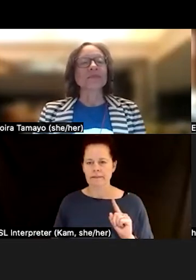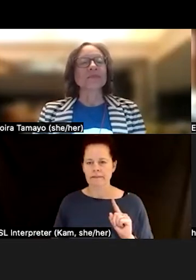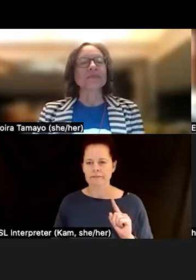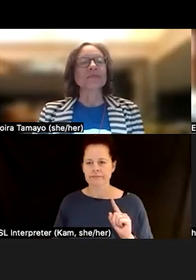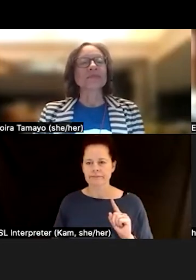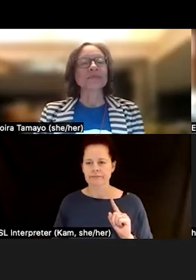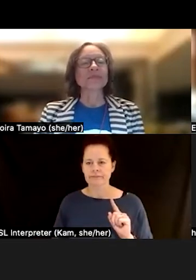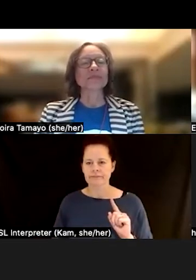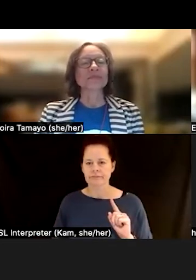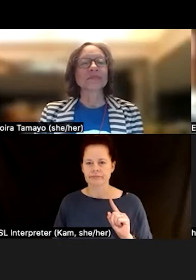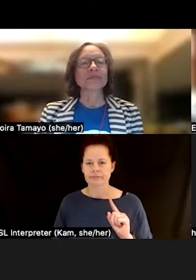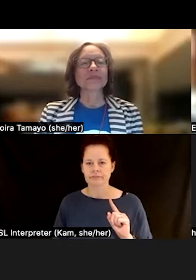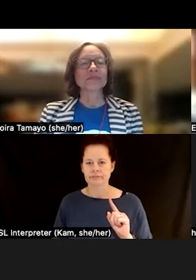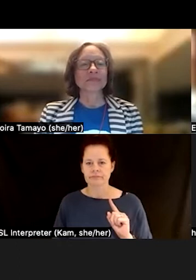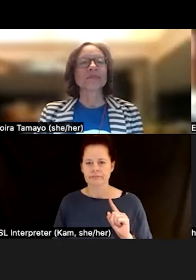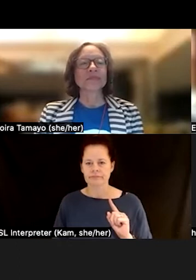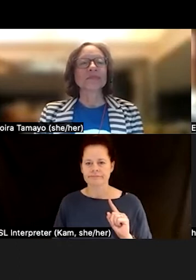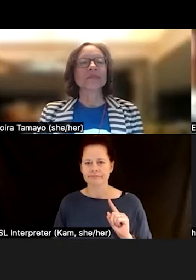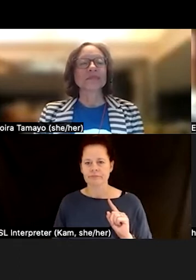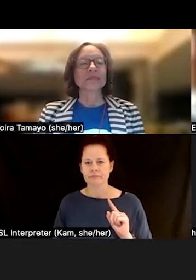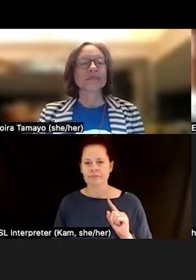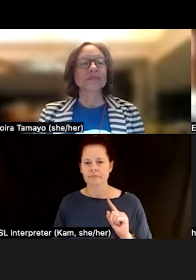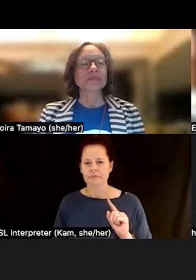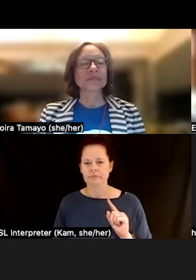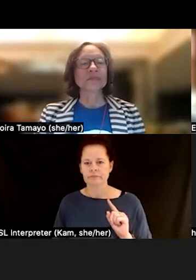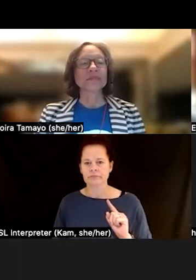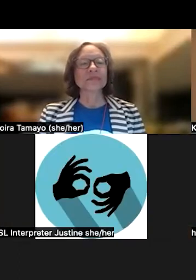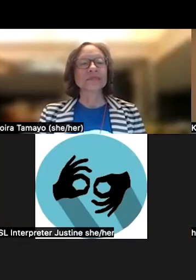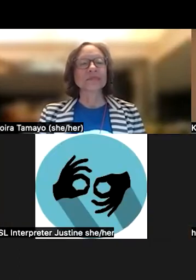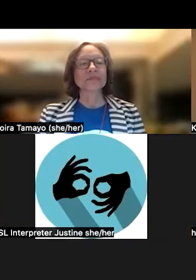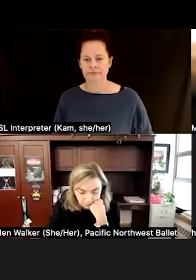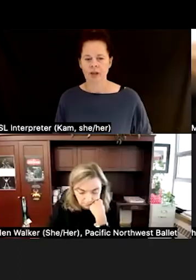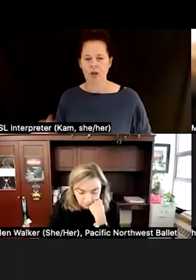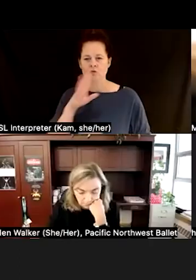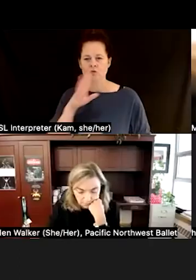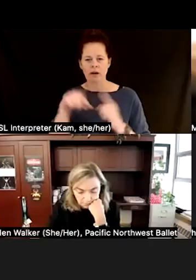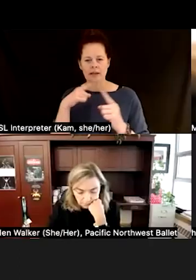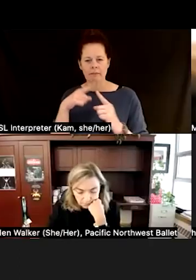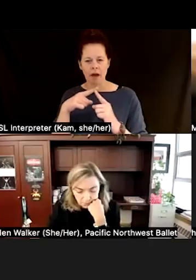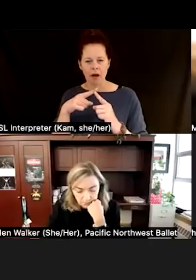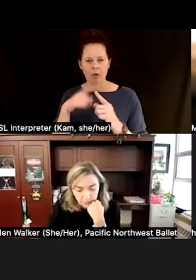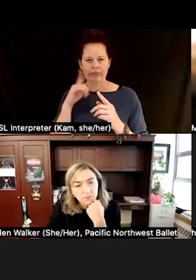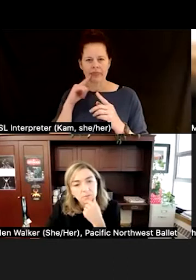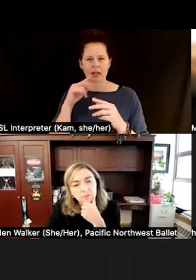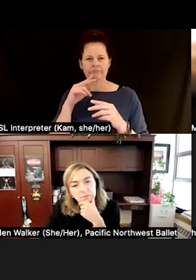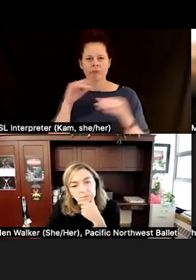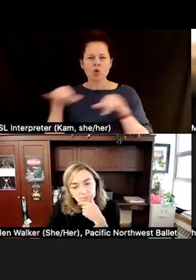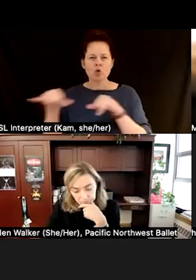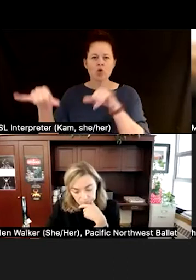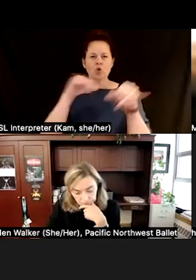accessibility and different disabilities, but I would say from approaching it from that universal